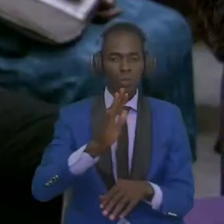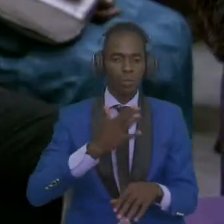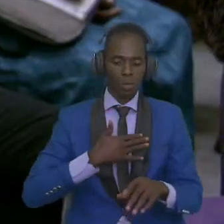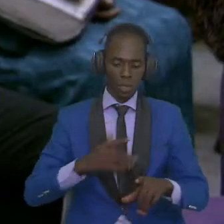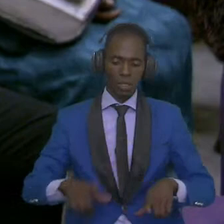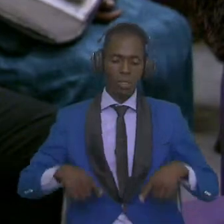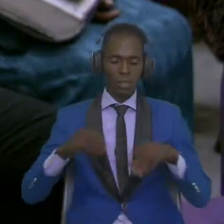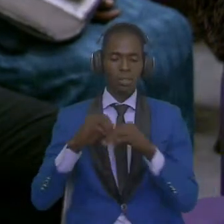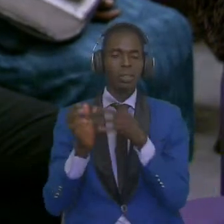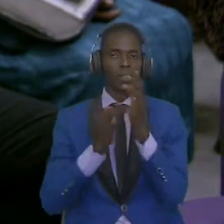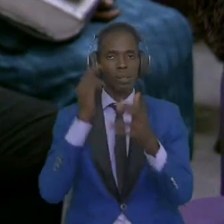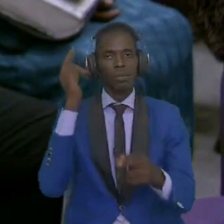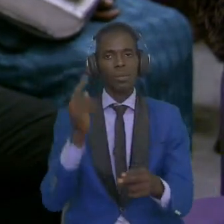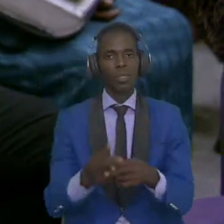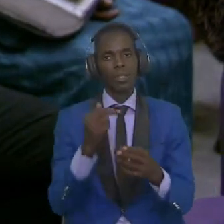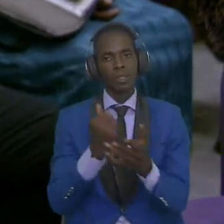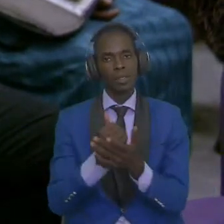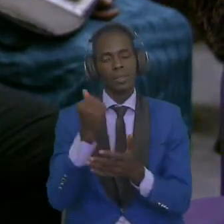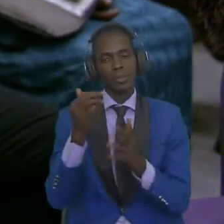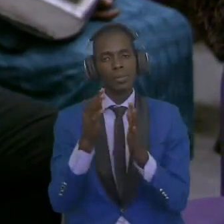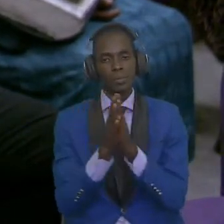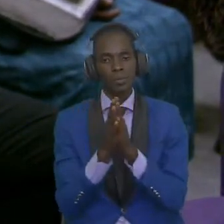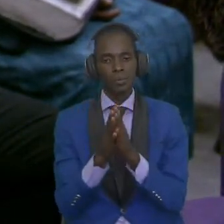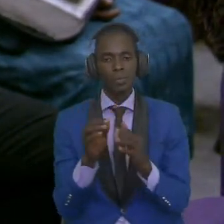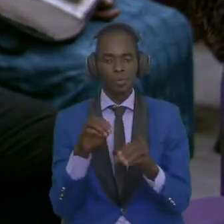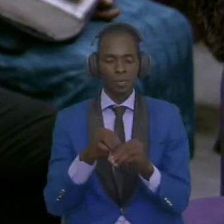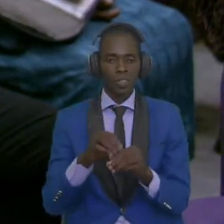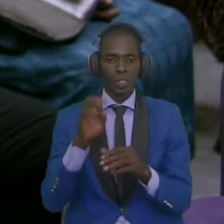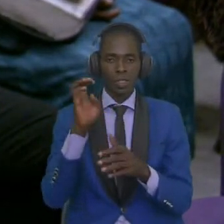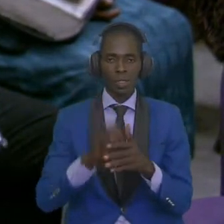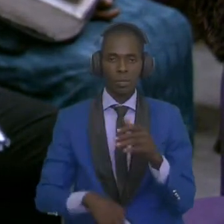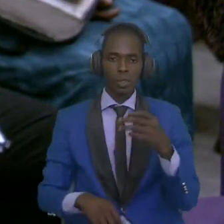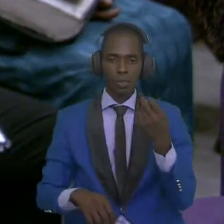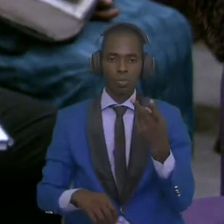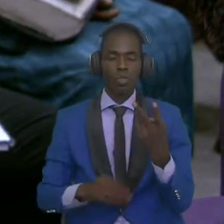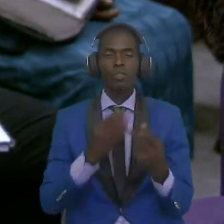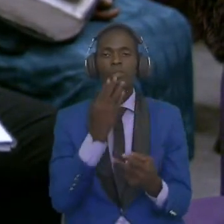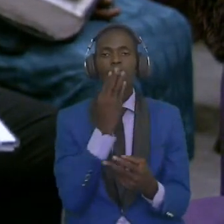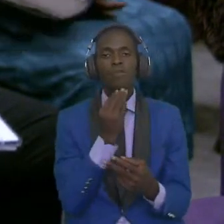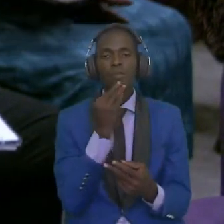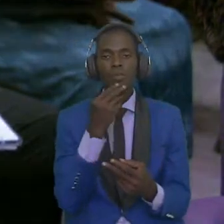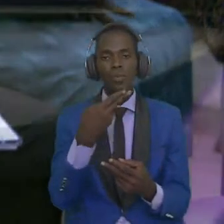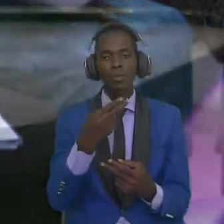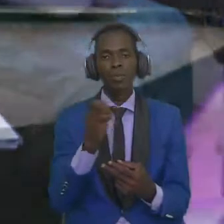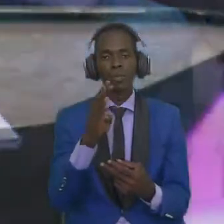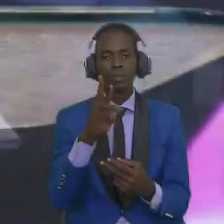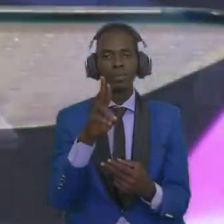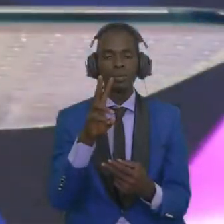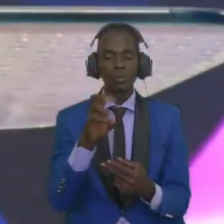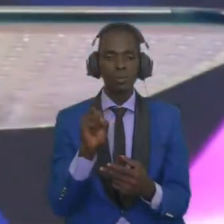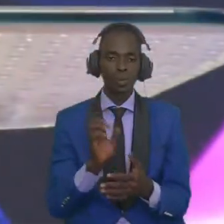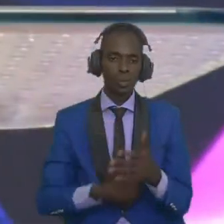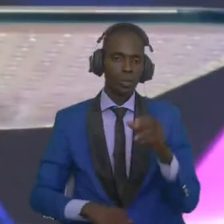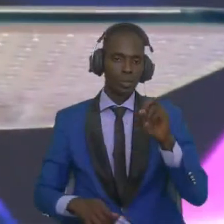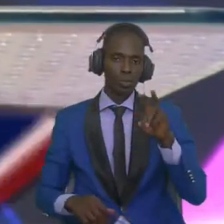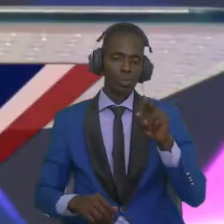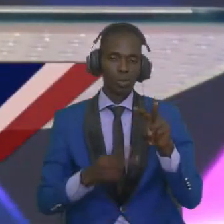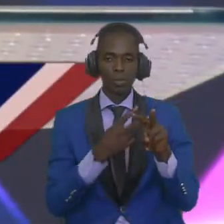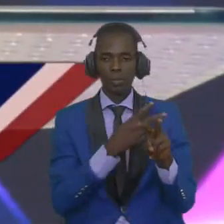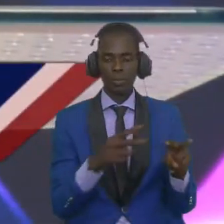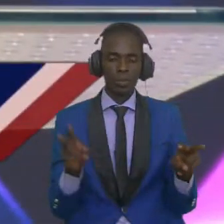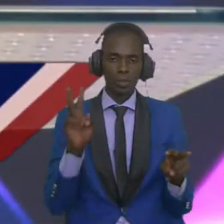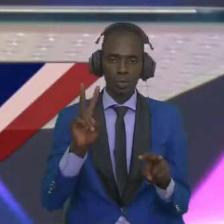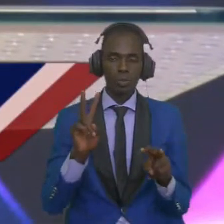lives in Jesus' name. Chapter 12 of Hebrews, verse 2, looking